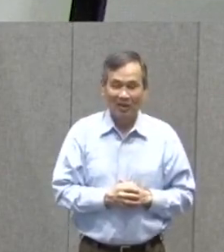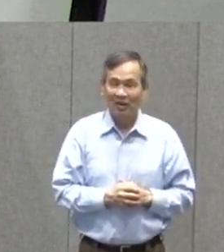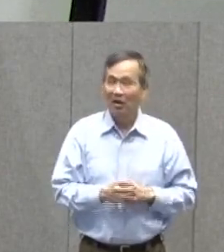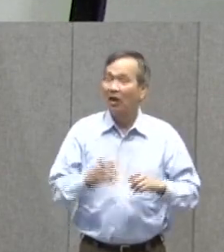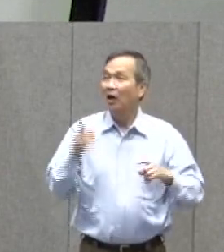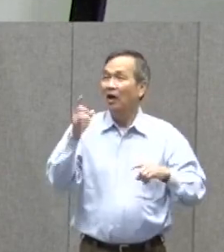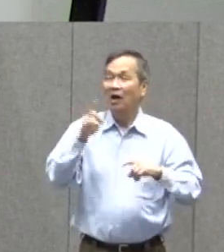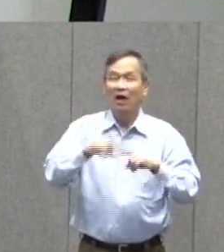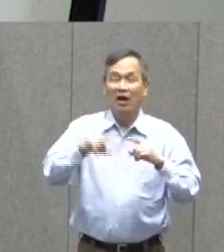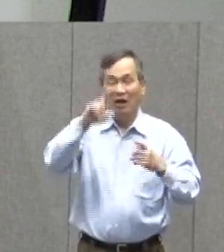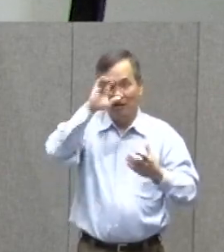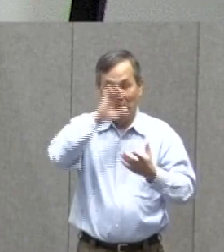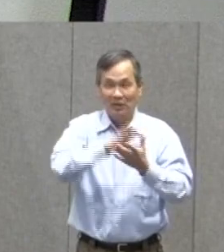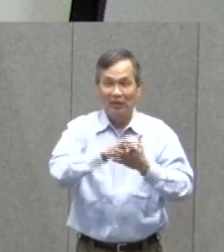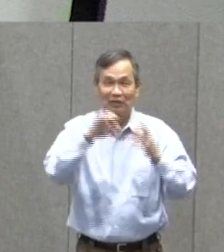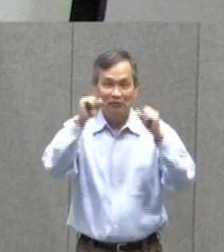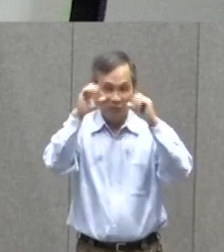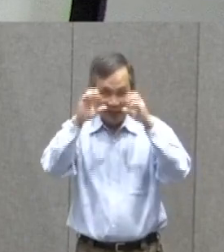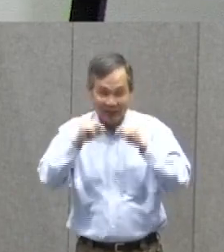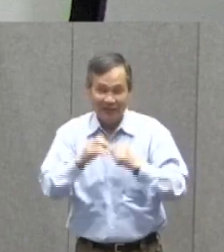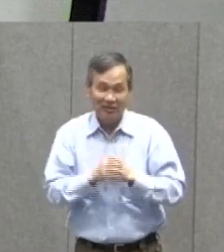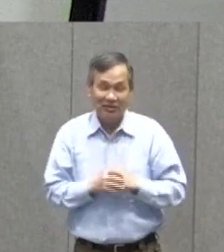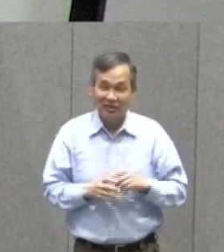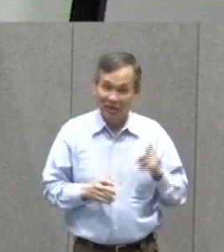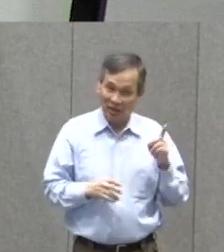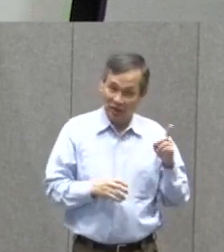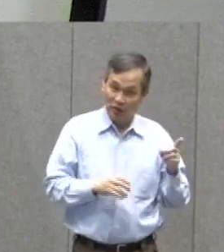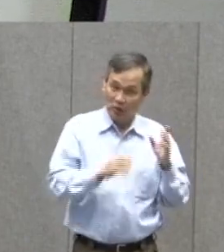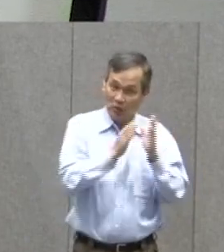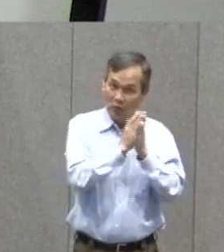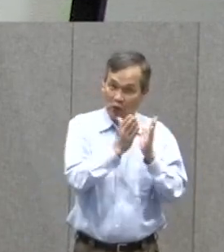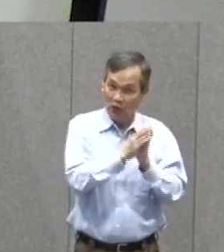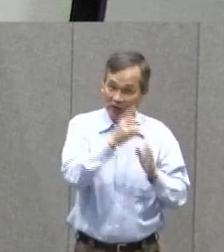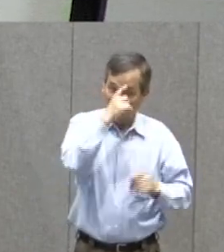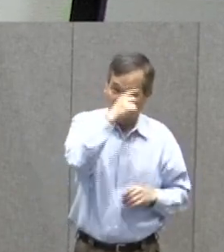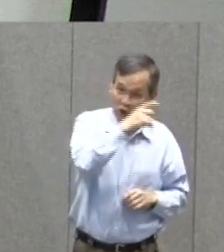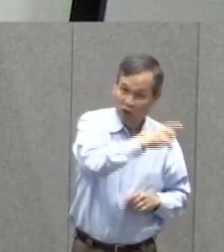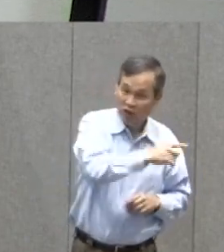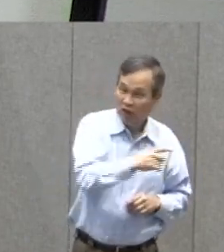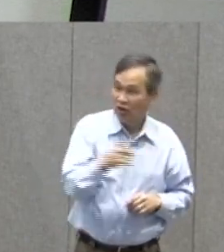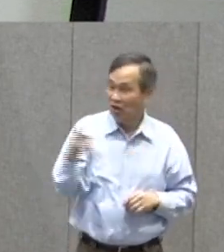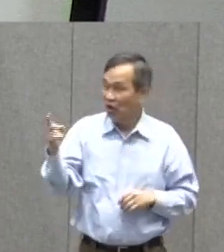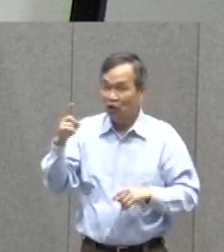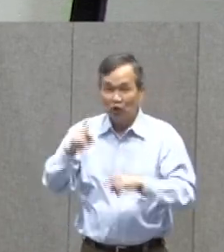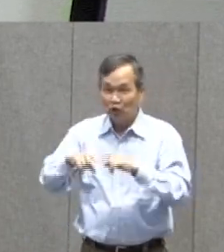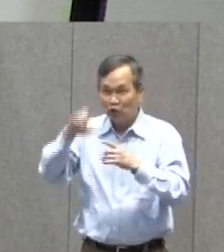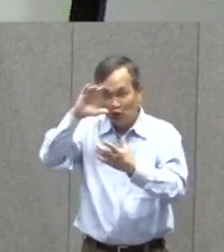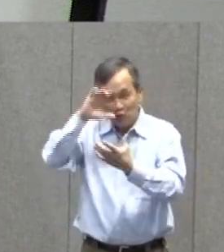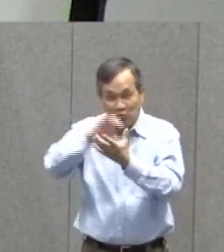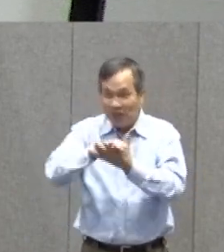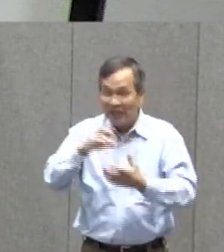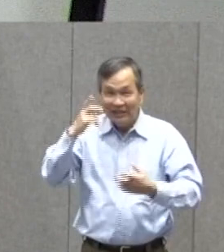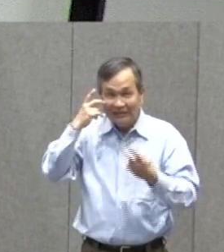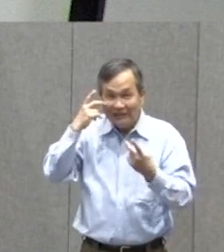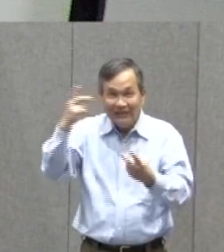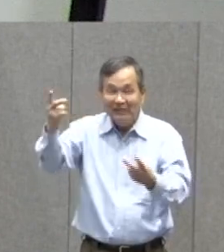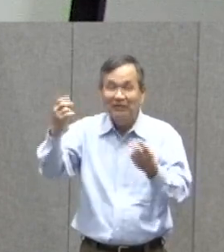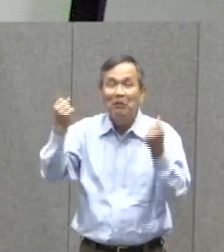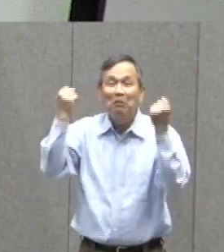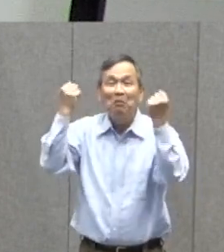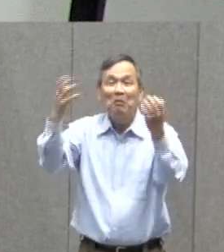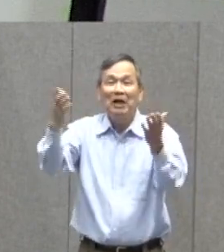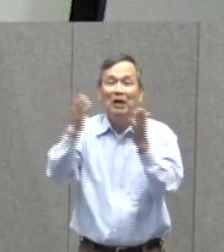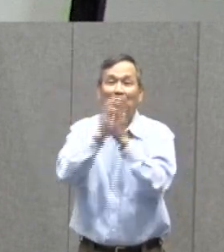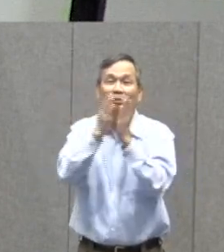Unbelievable, surprising. So for her, the books were unbelievable and surprising. Just